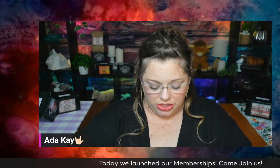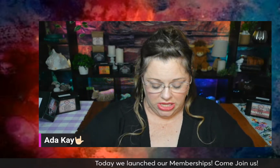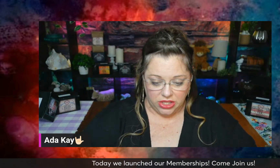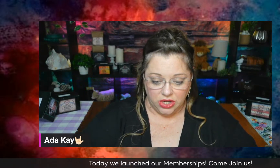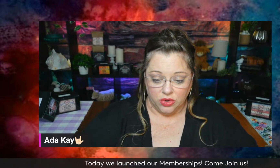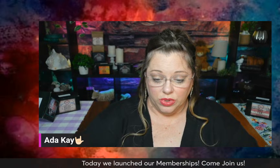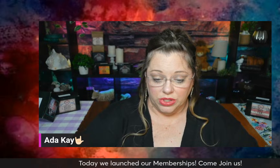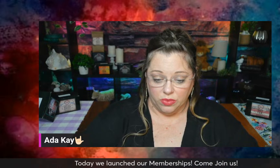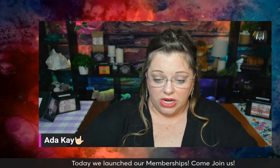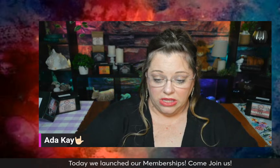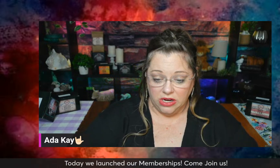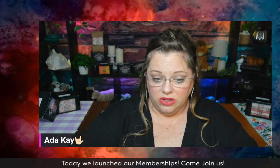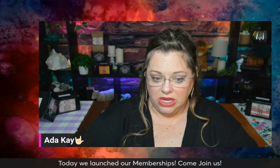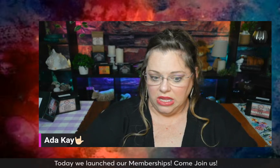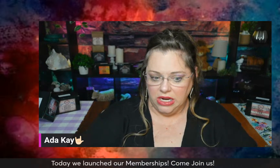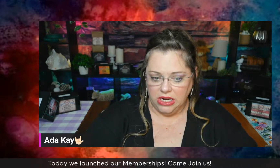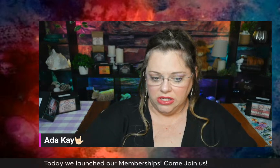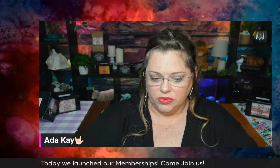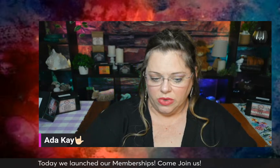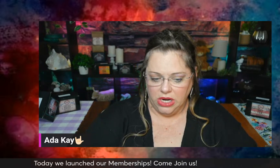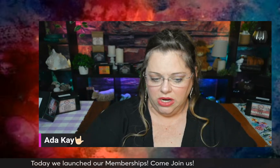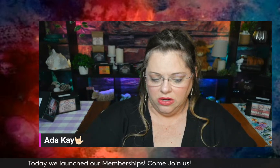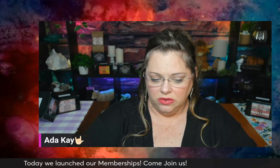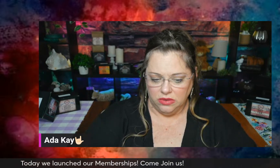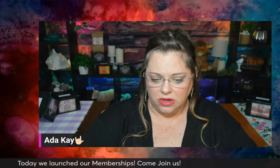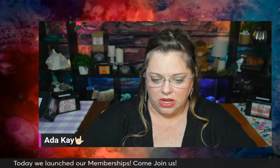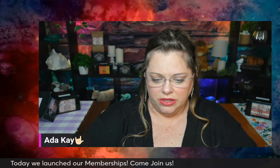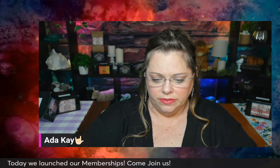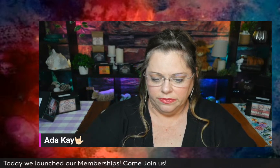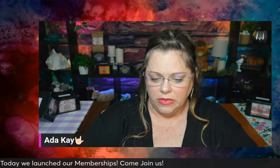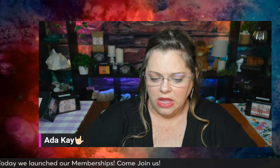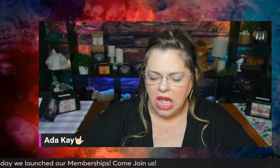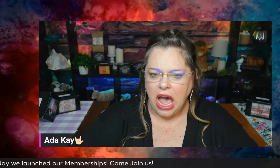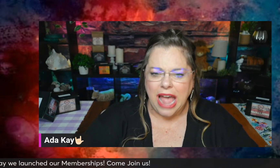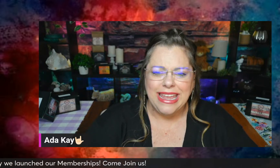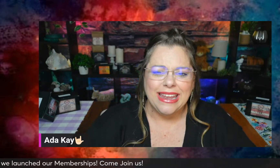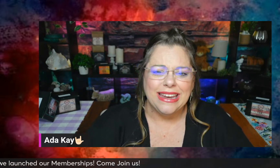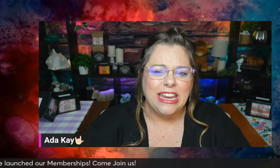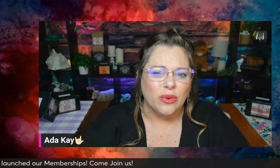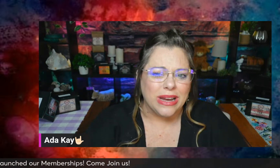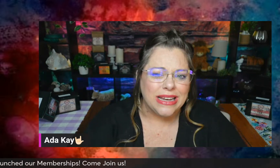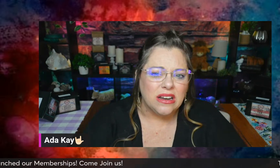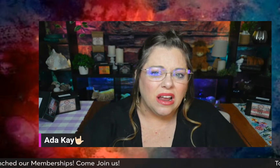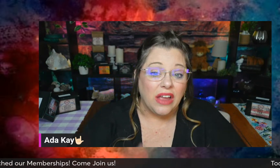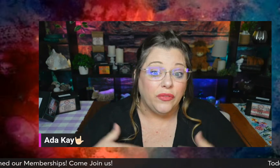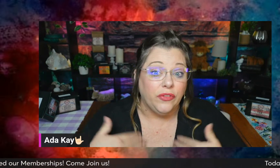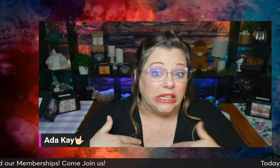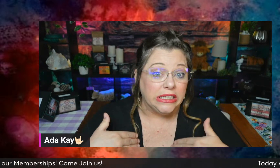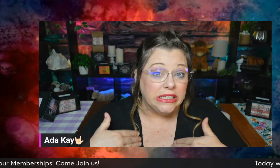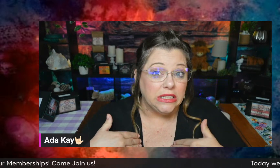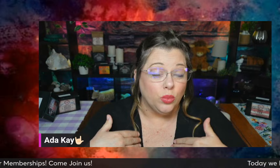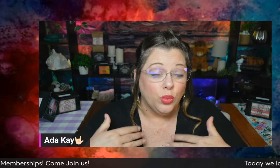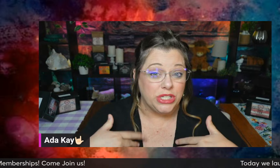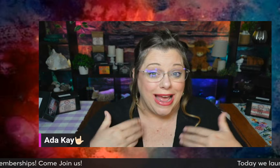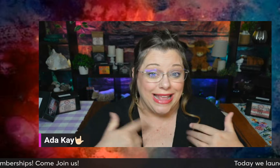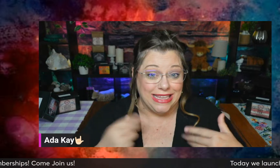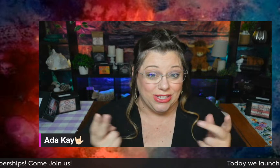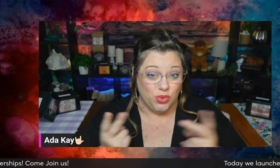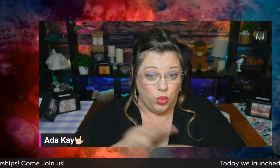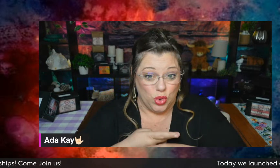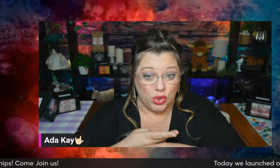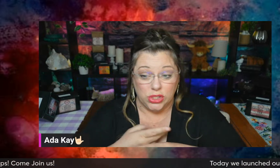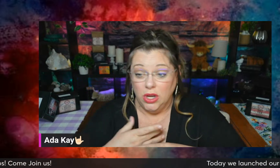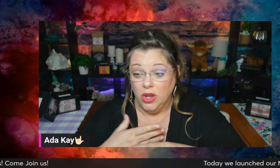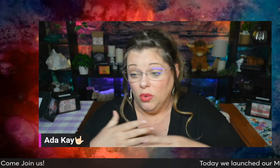My gosh, that thunder was right there. That lightning is right here. I can't hear it. I feel it, which I think